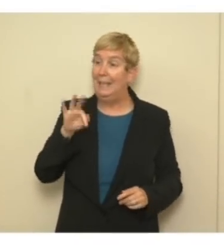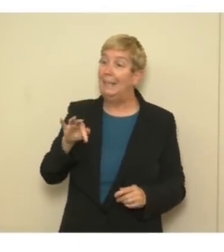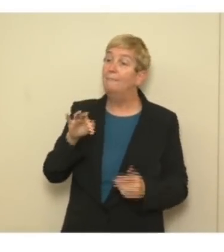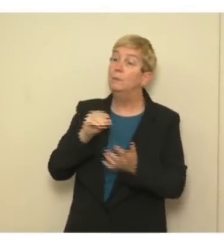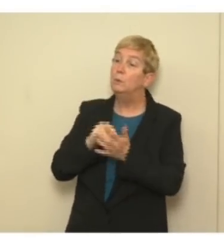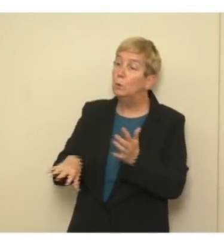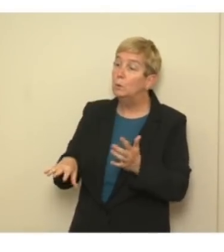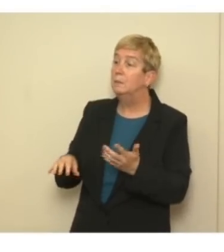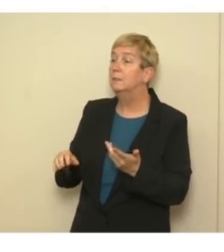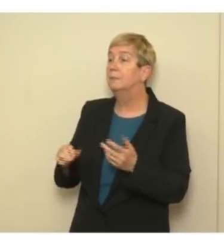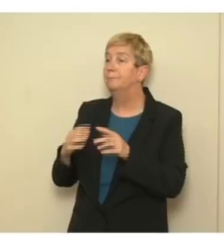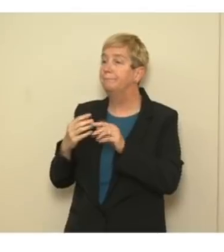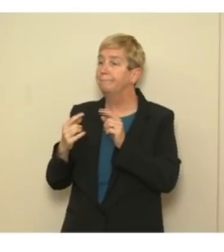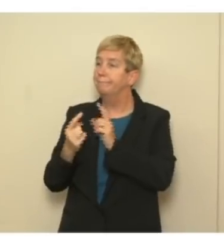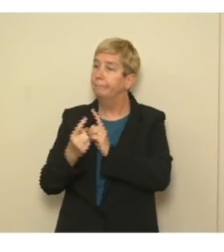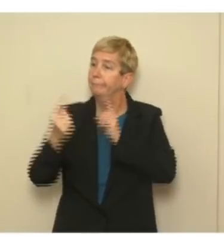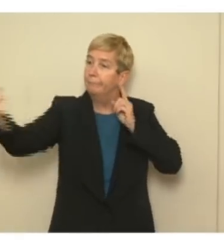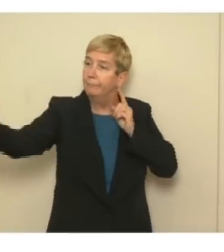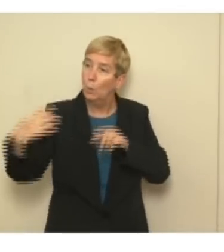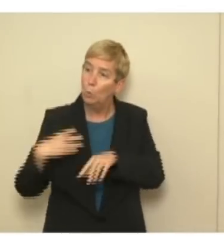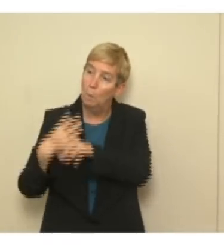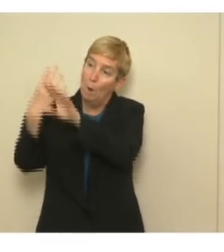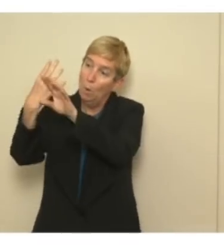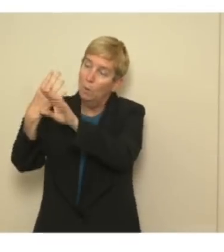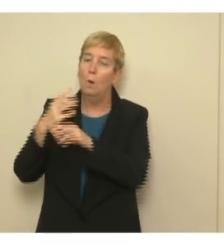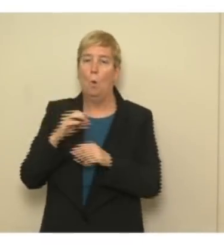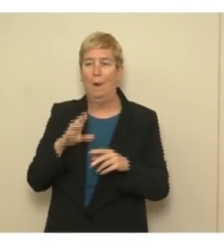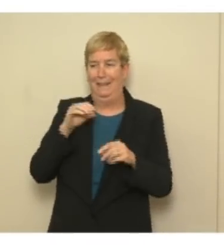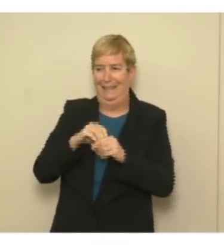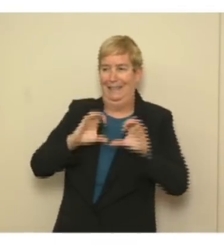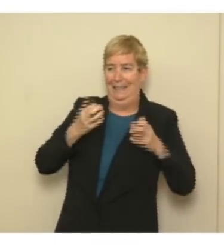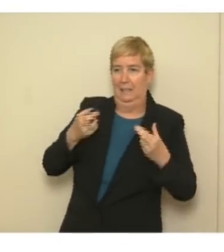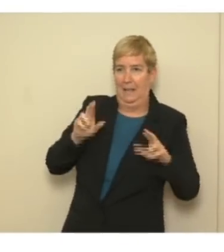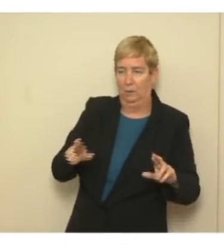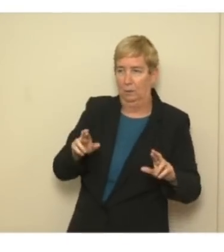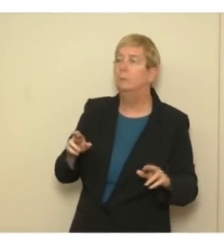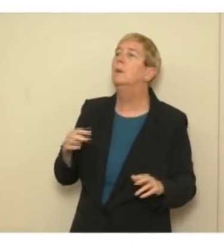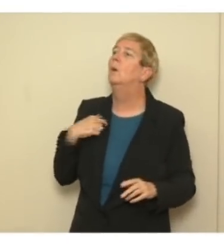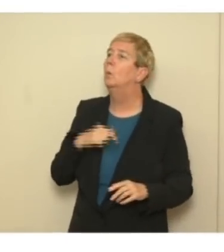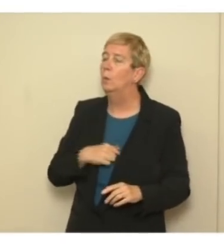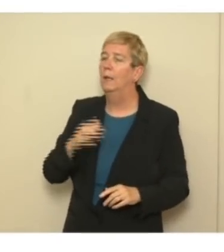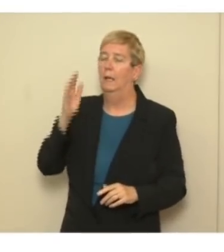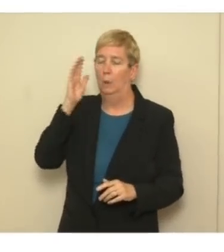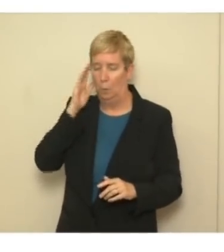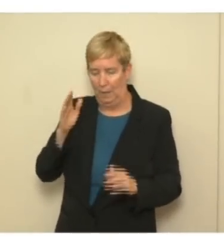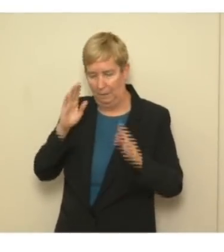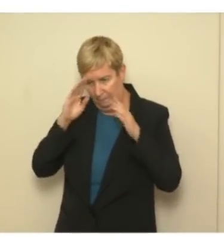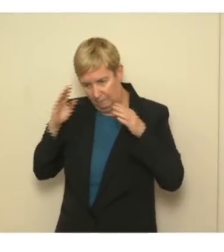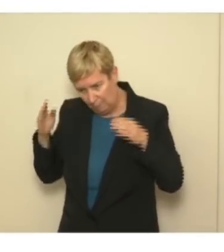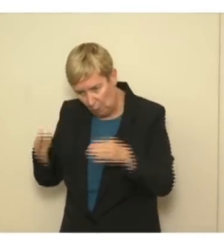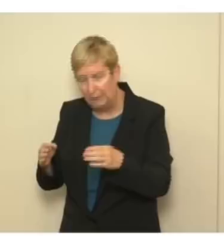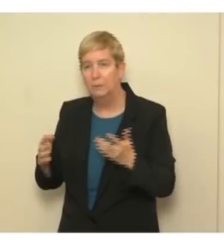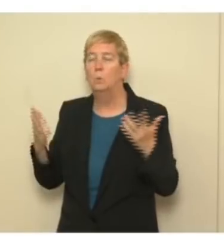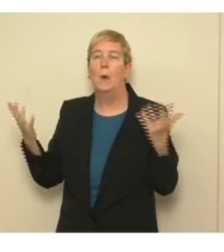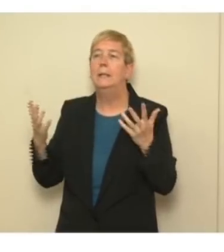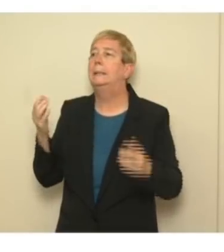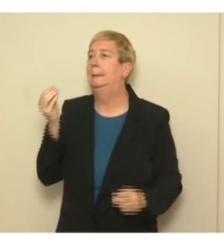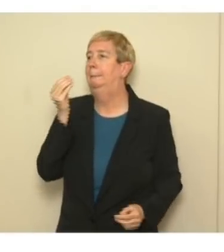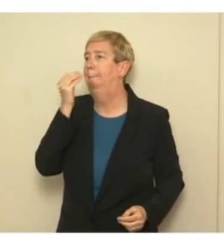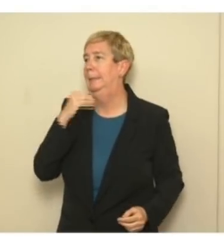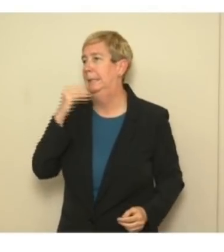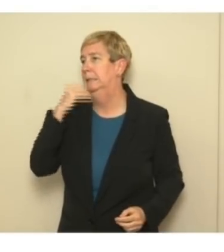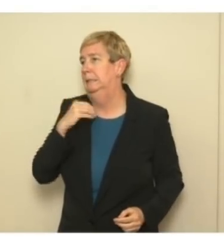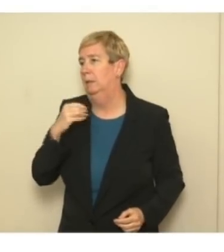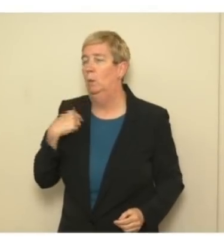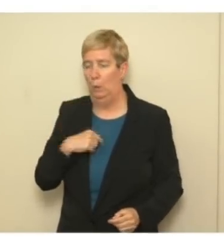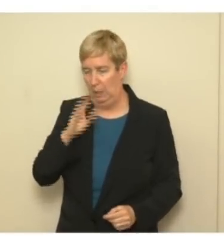their instruction remotely or within this classroom setting, that we're going to always make sure that they have their meals, because we know how important